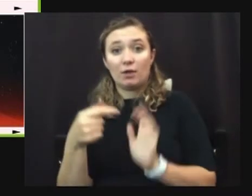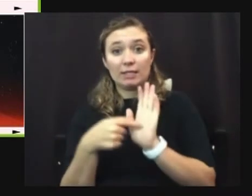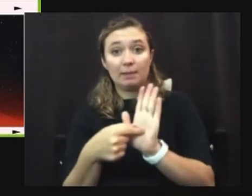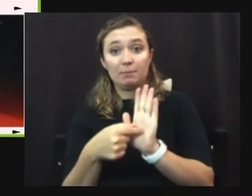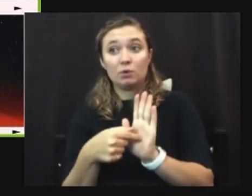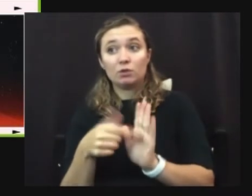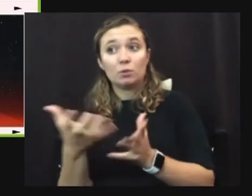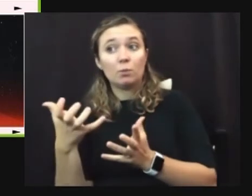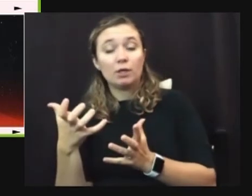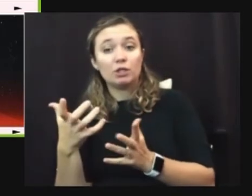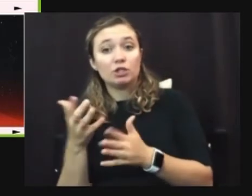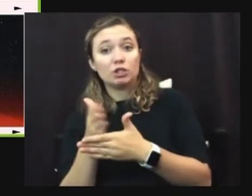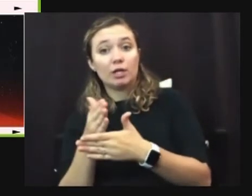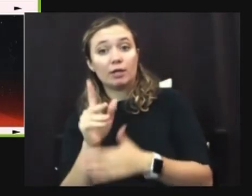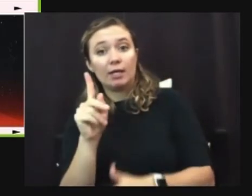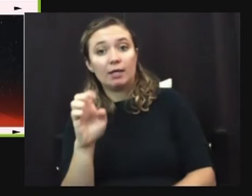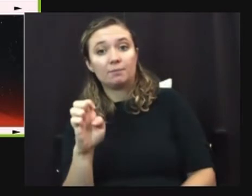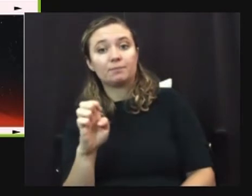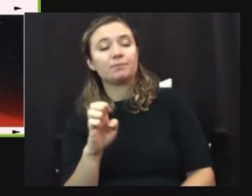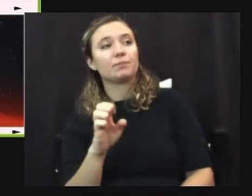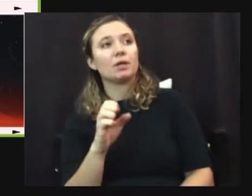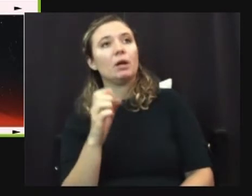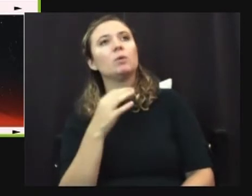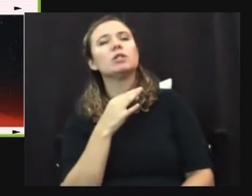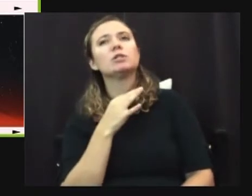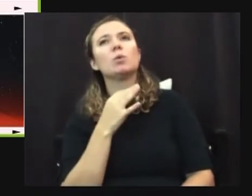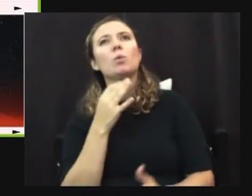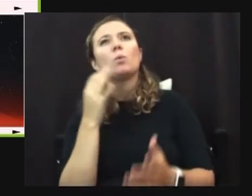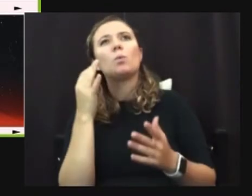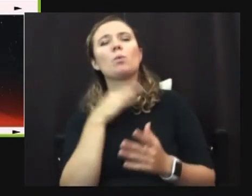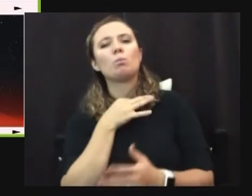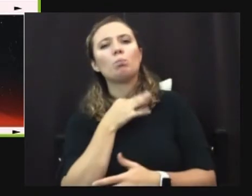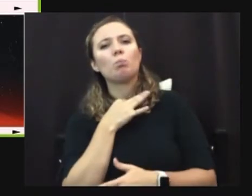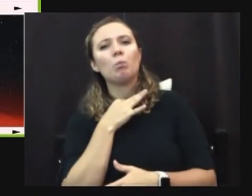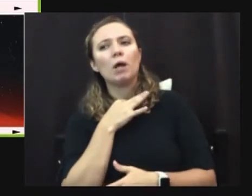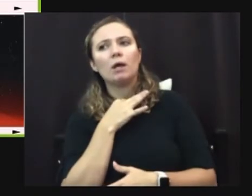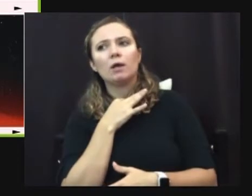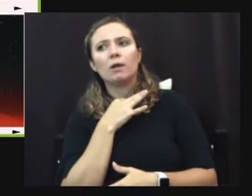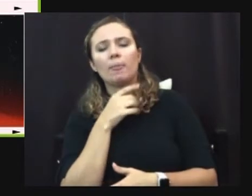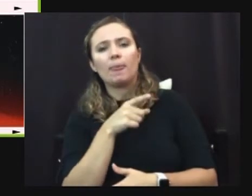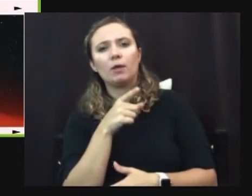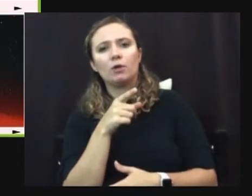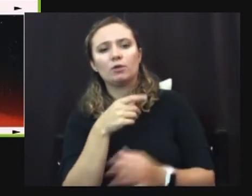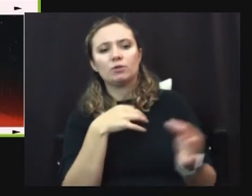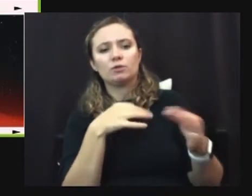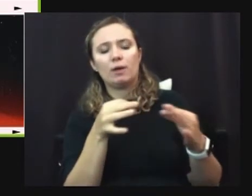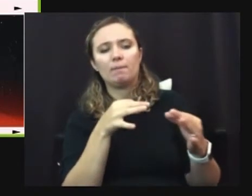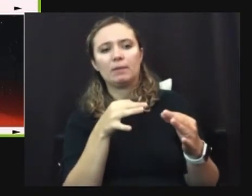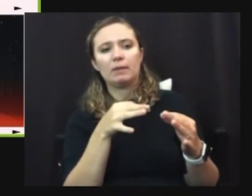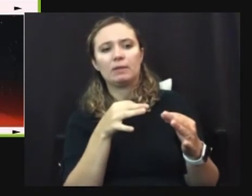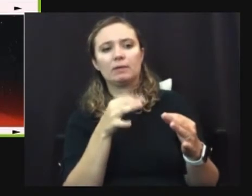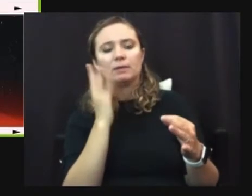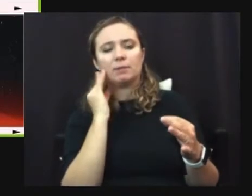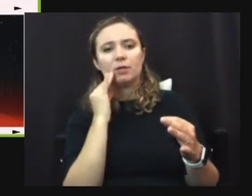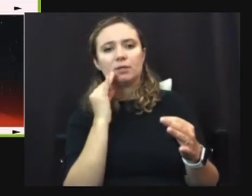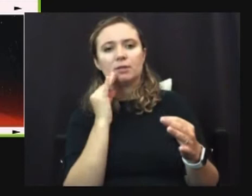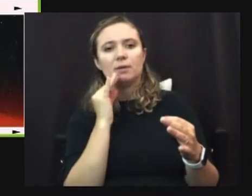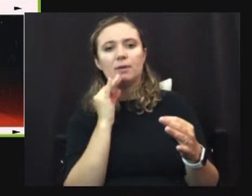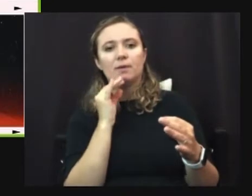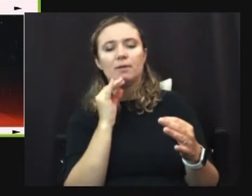I was wondering about that thing where people say, well, we're all, like you describe the experience of being autistic, and someone says,